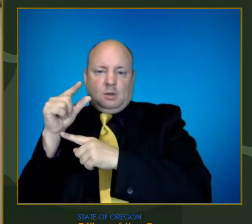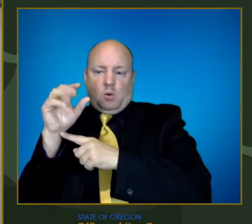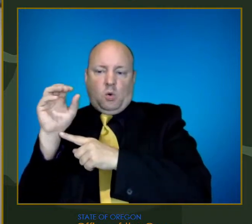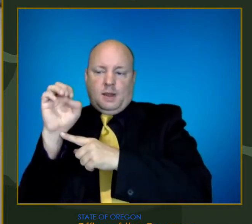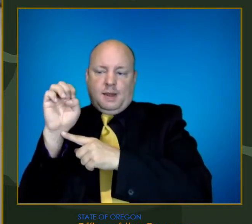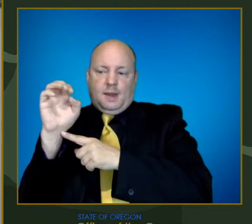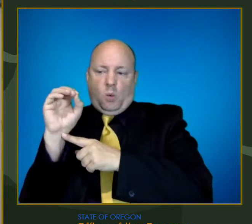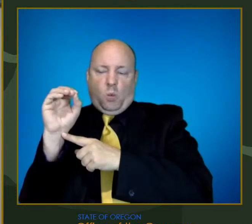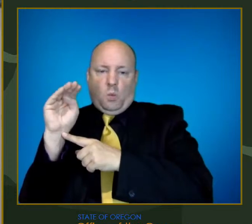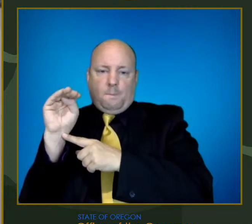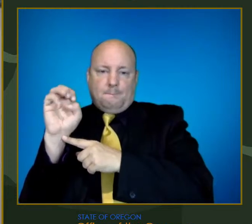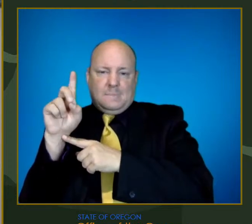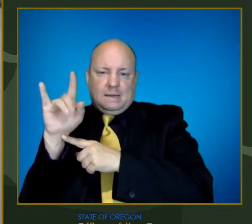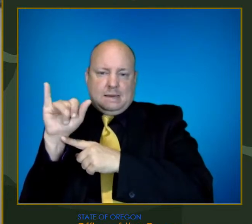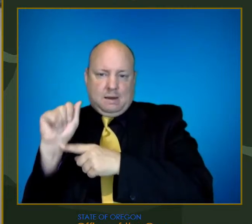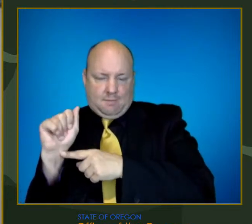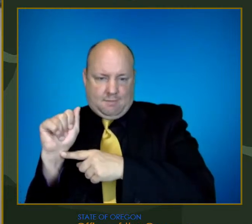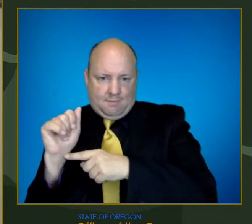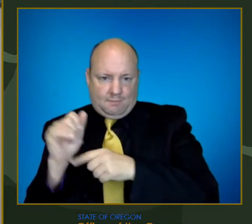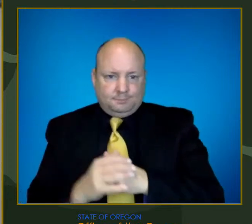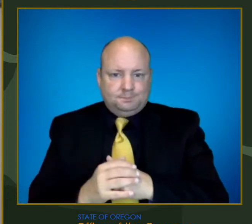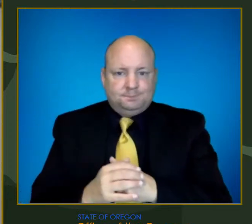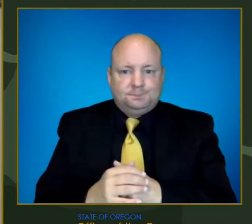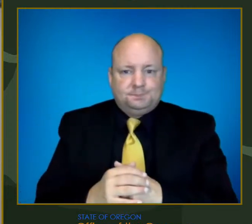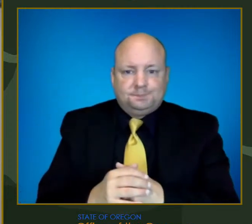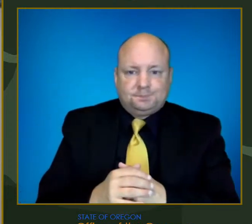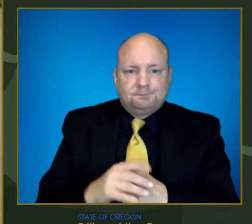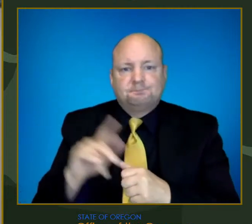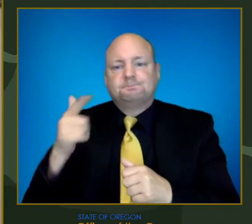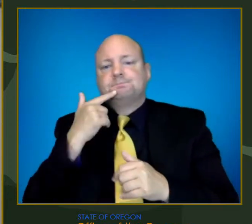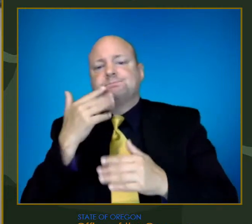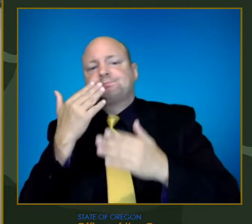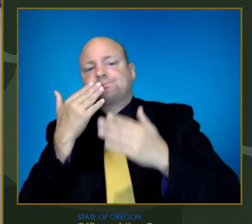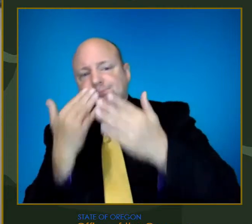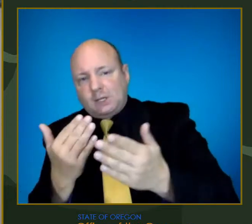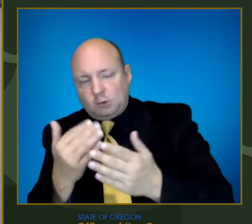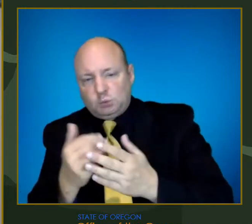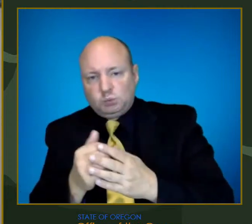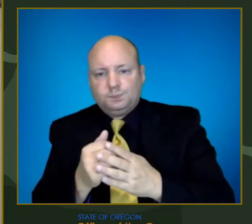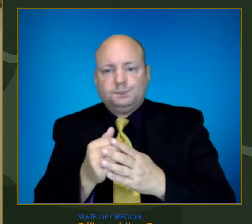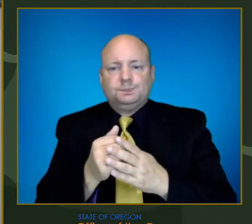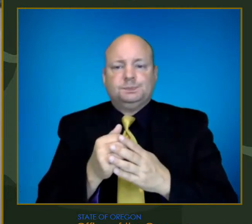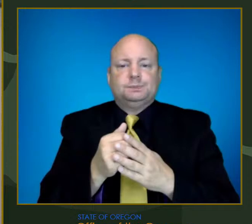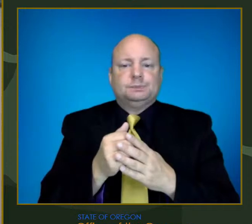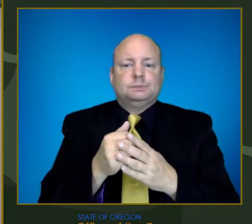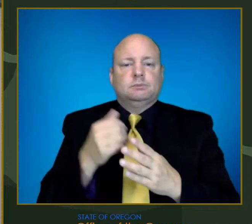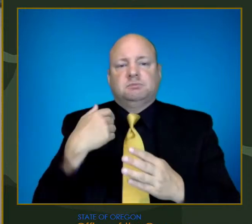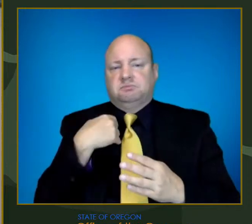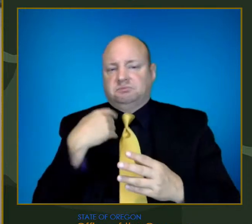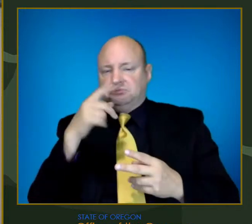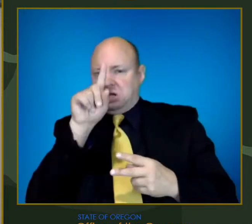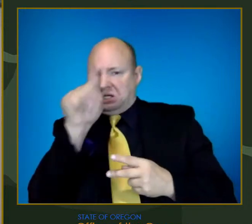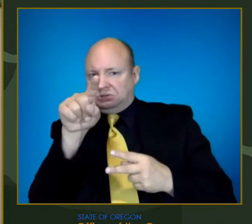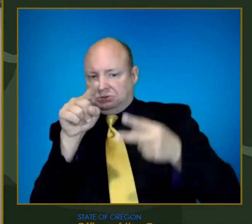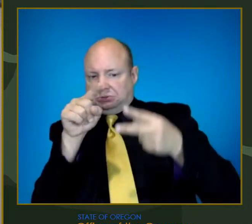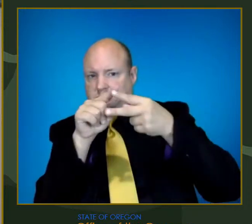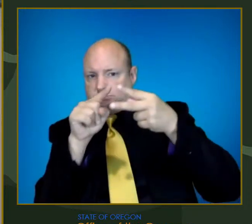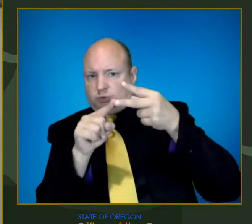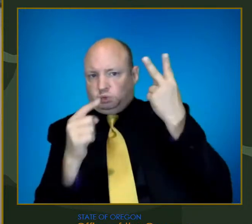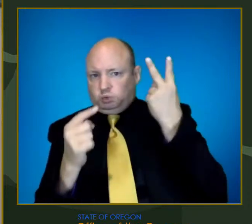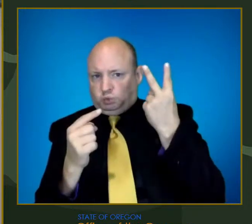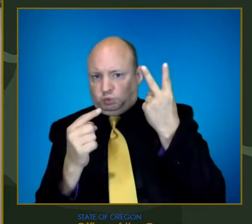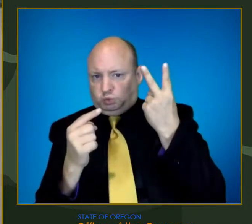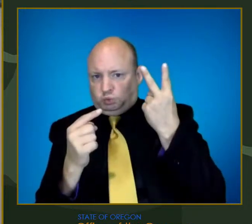Hi, Governor. Thank you for the time today. Two questions. Within the next month, we've got the Oregon State Fair. We